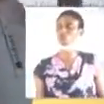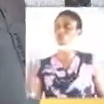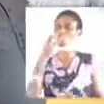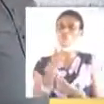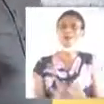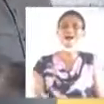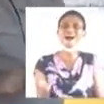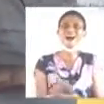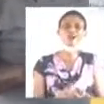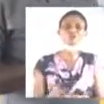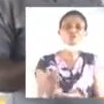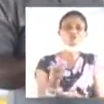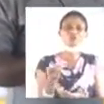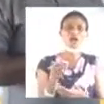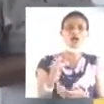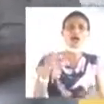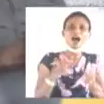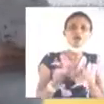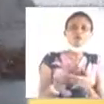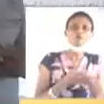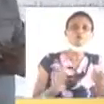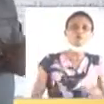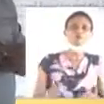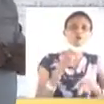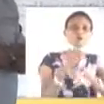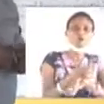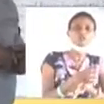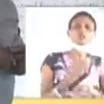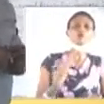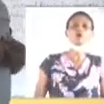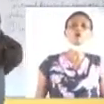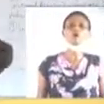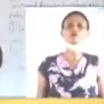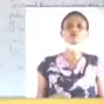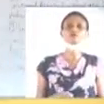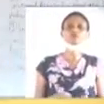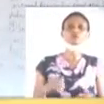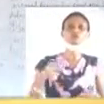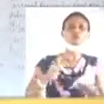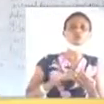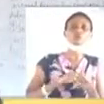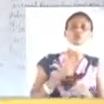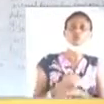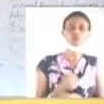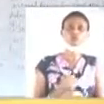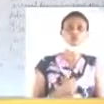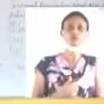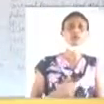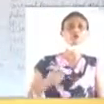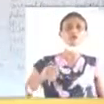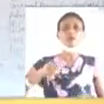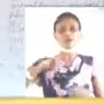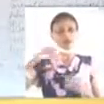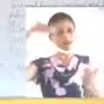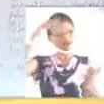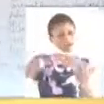enhance performance as some of the cases of drug abuse. Thereafter,